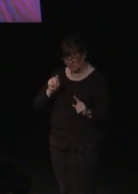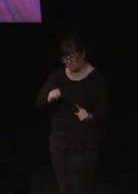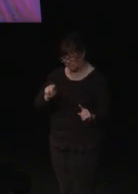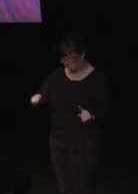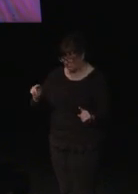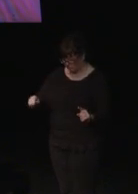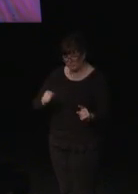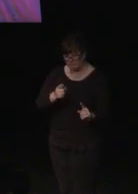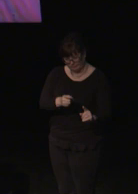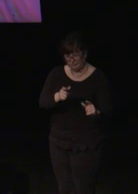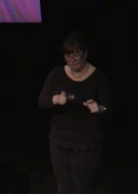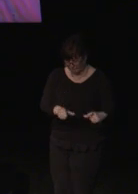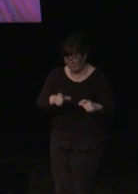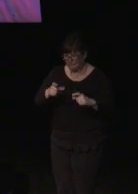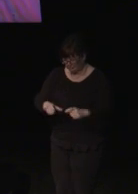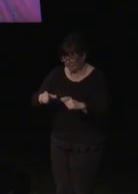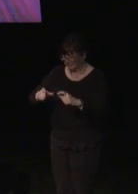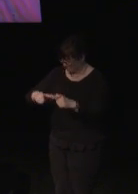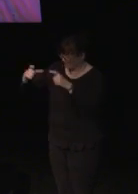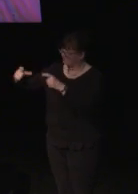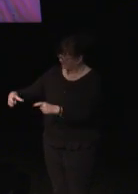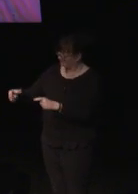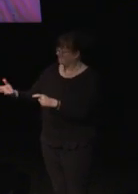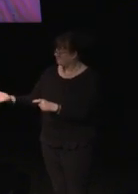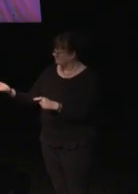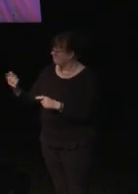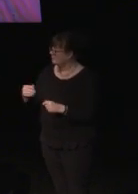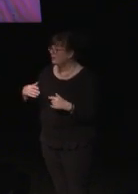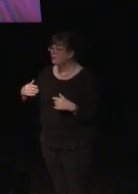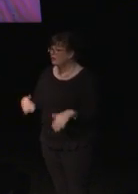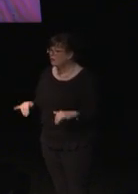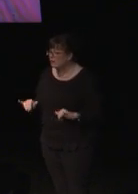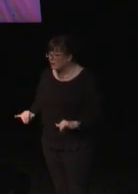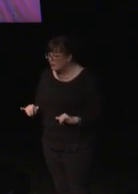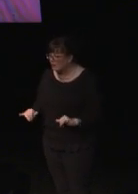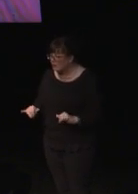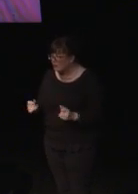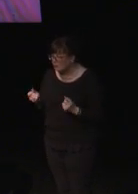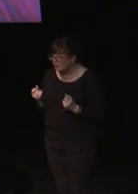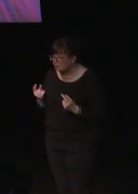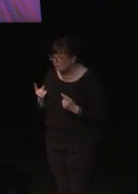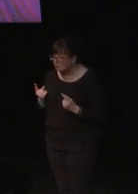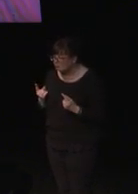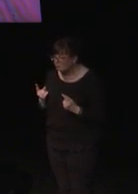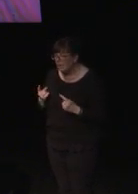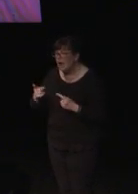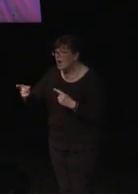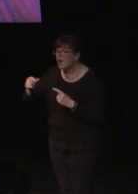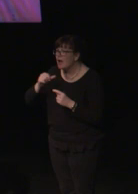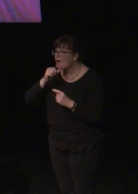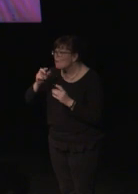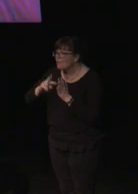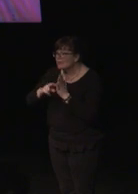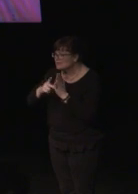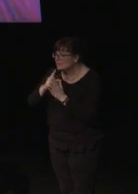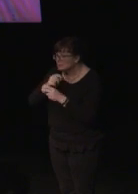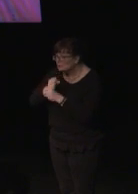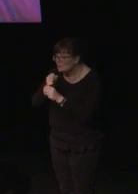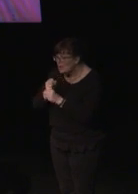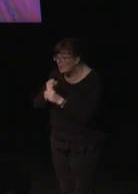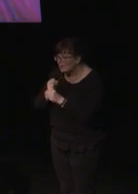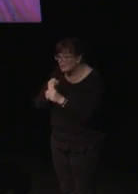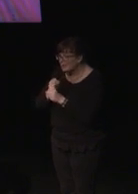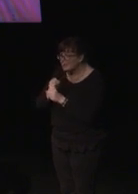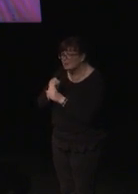such an important piece of feedback for us. Like, while we wouldn't have made a device that didn't look like it was part of the Xbox